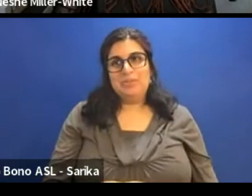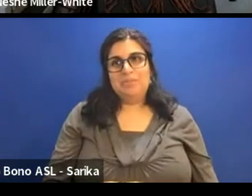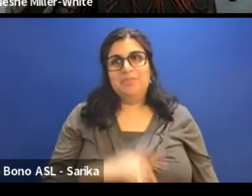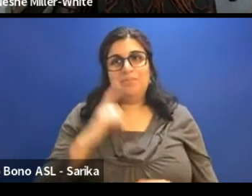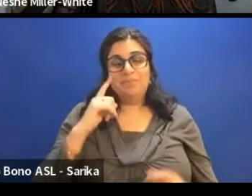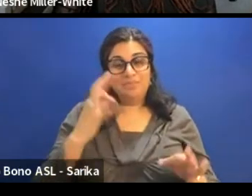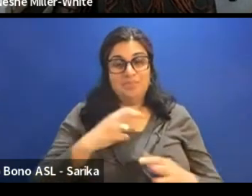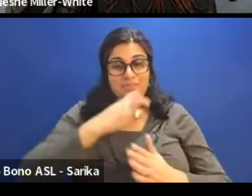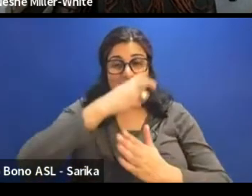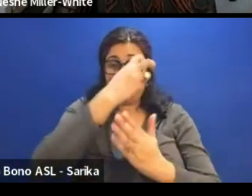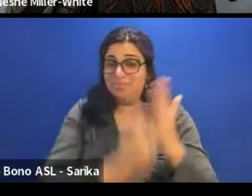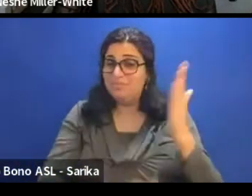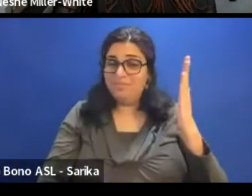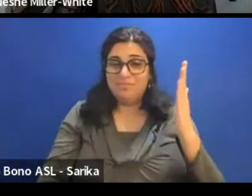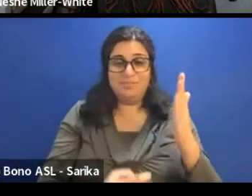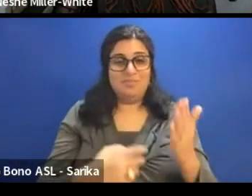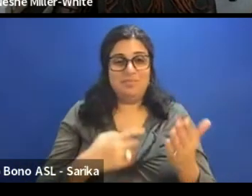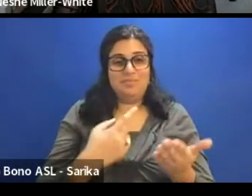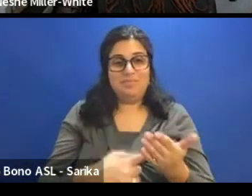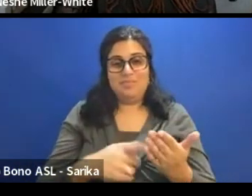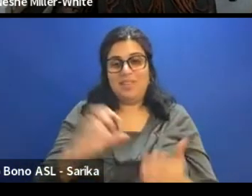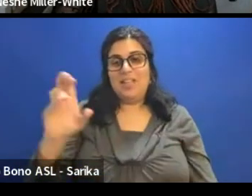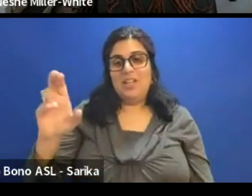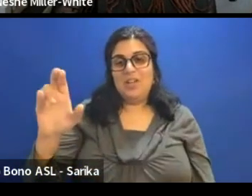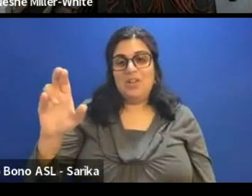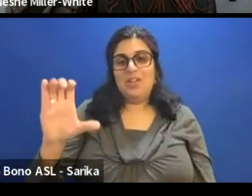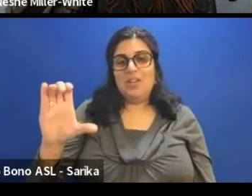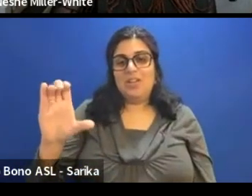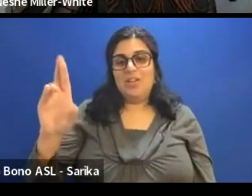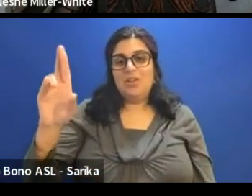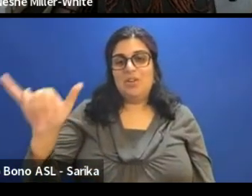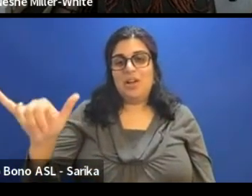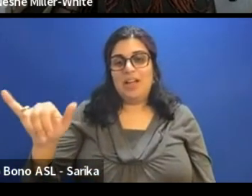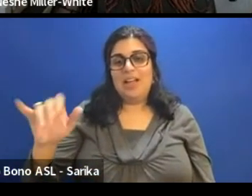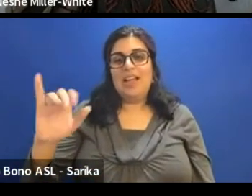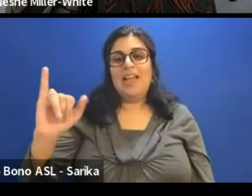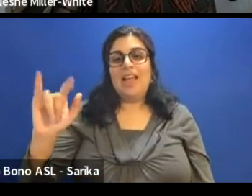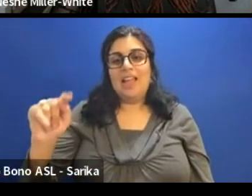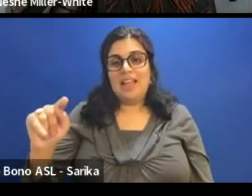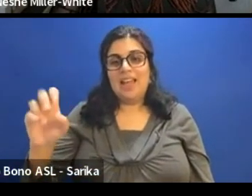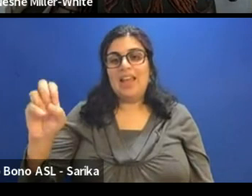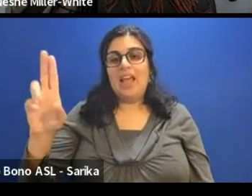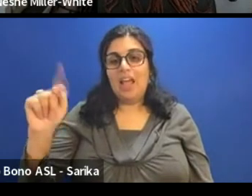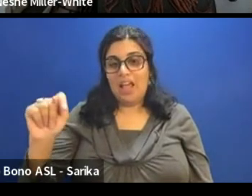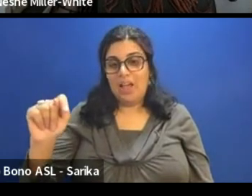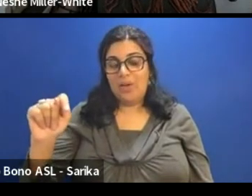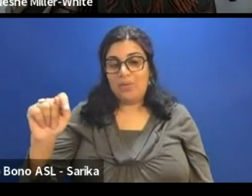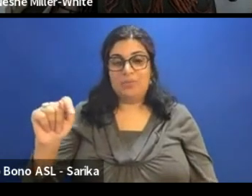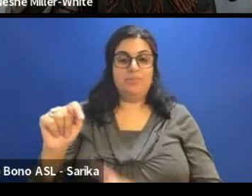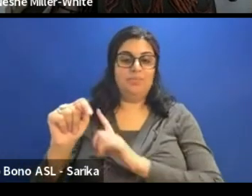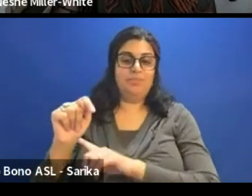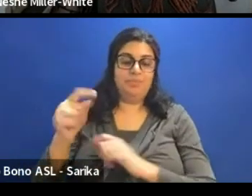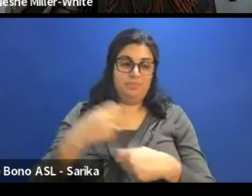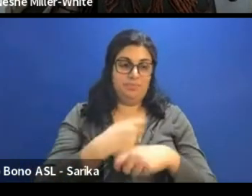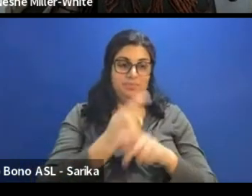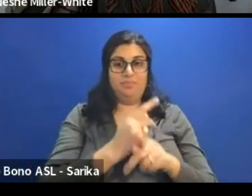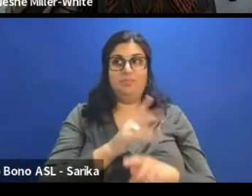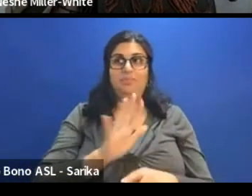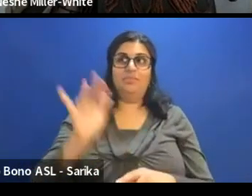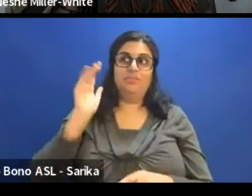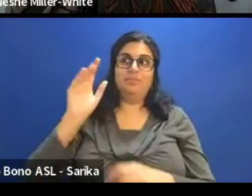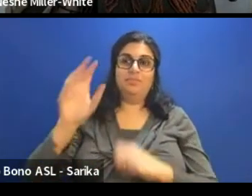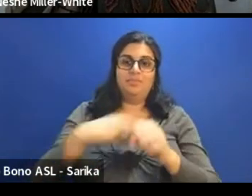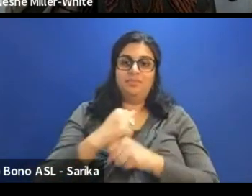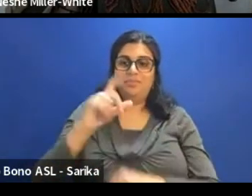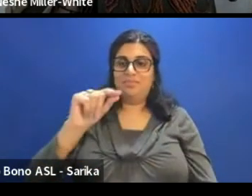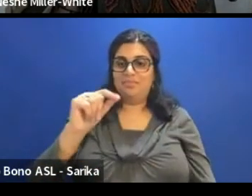jump into talking about Cry It Out. Cry It Out was produced in 2019, in May and